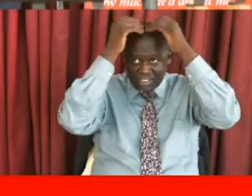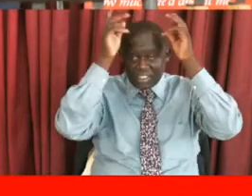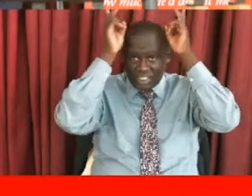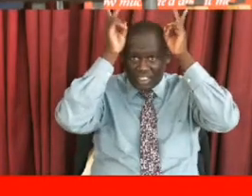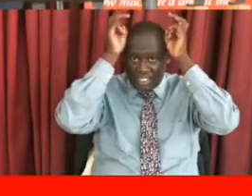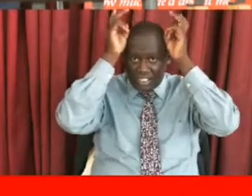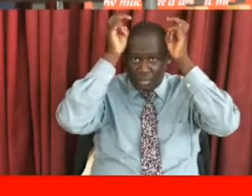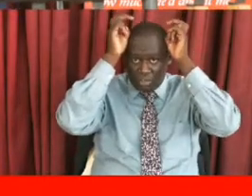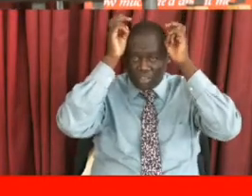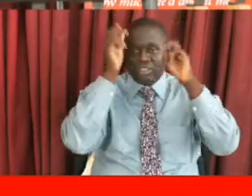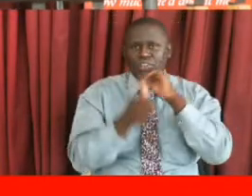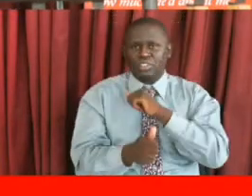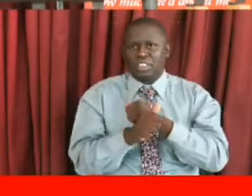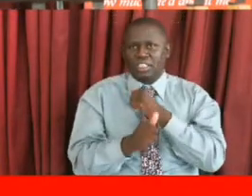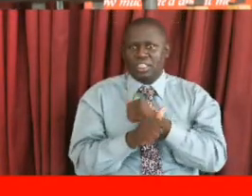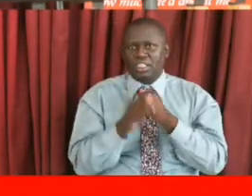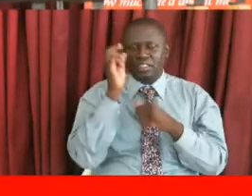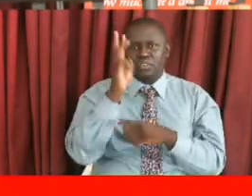people